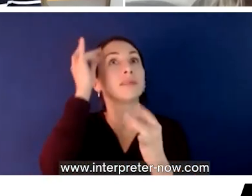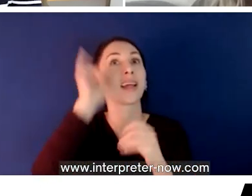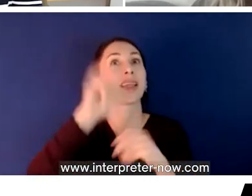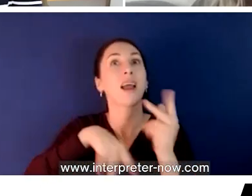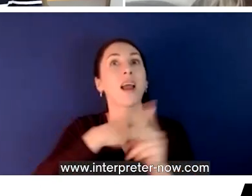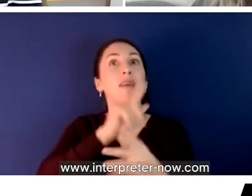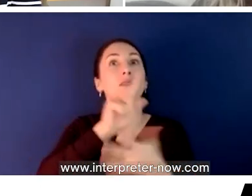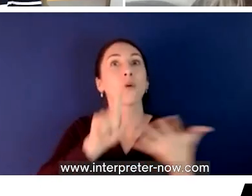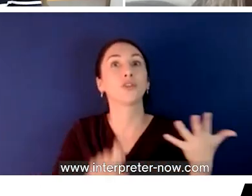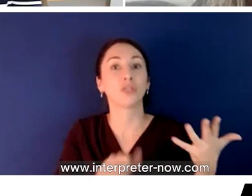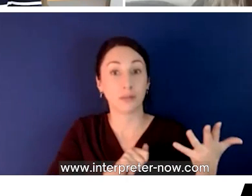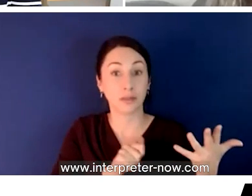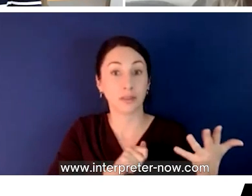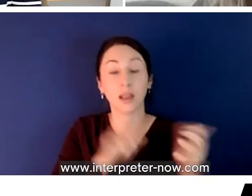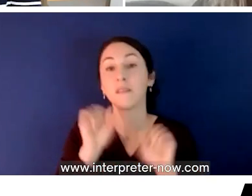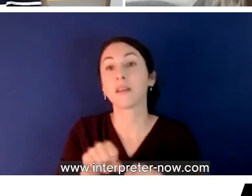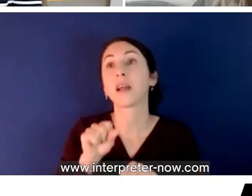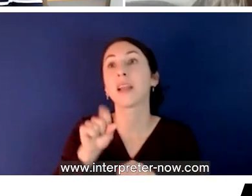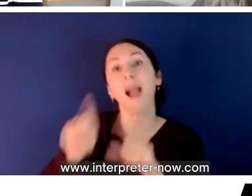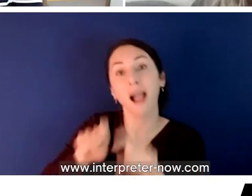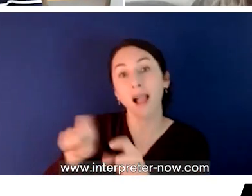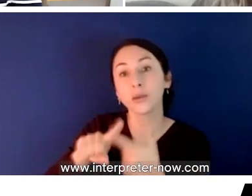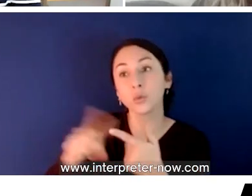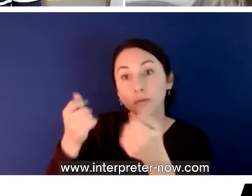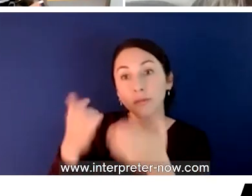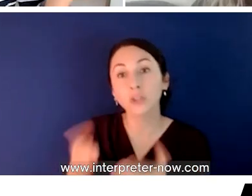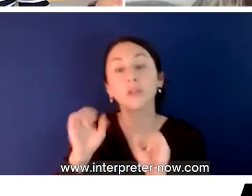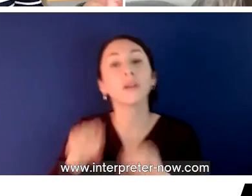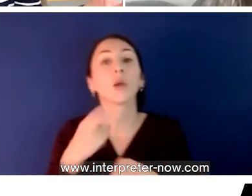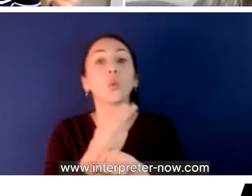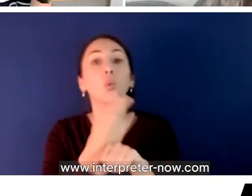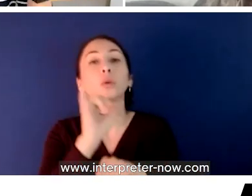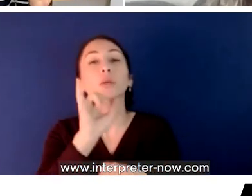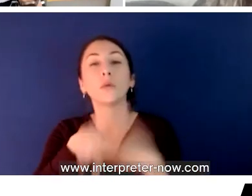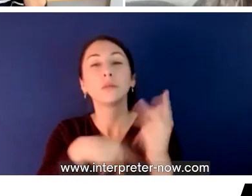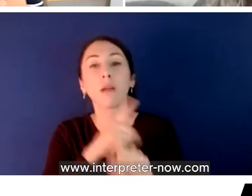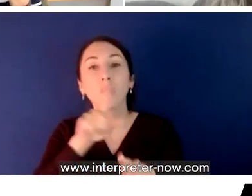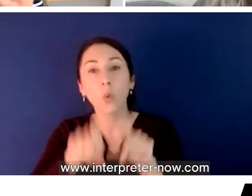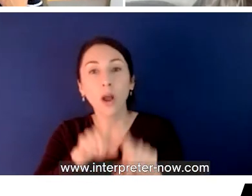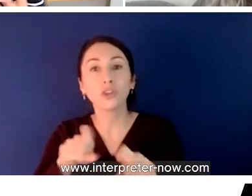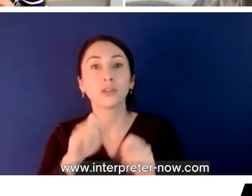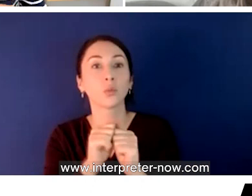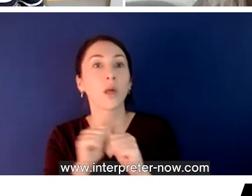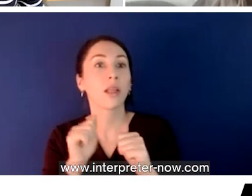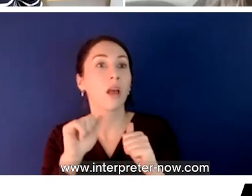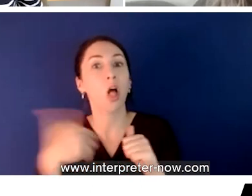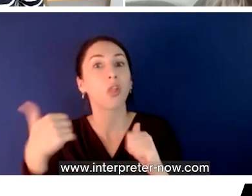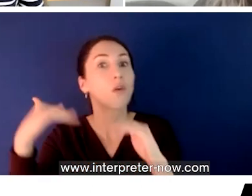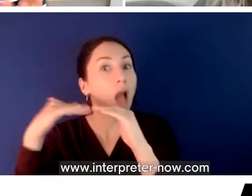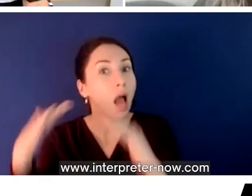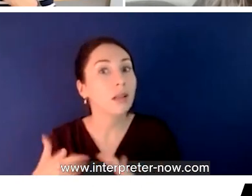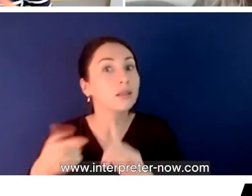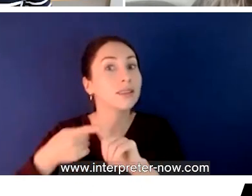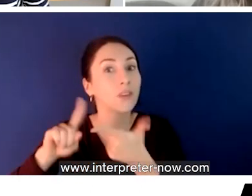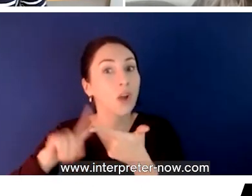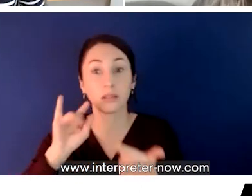manager of somebody who's having conflict with somebody else, if somebody's confiding in you as another colleague, all of those things. Those are great questions